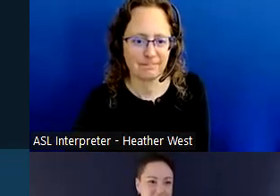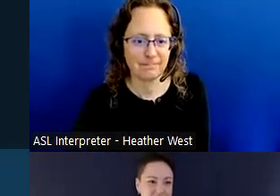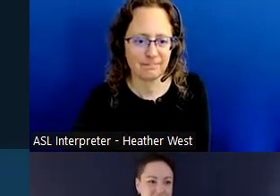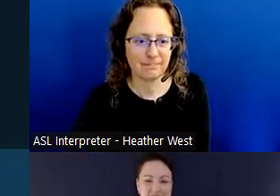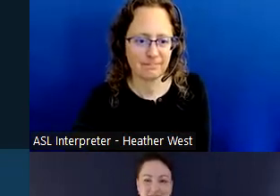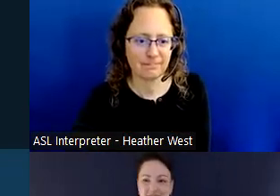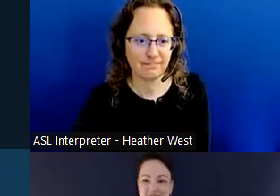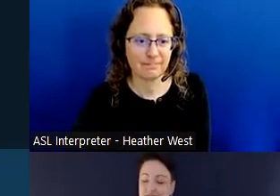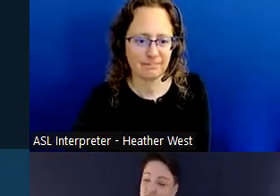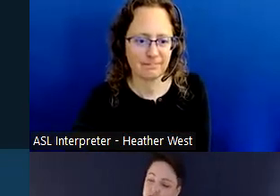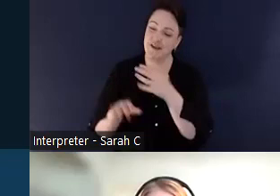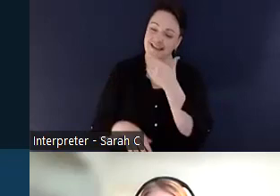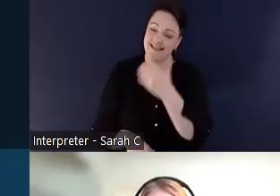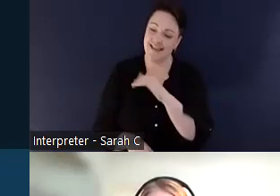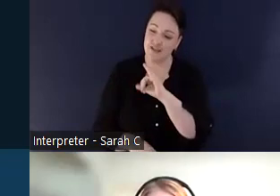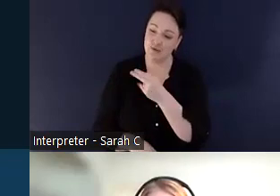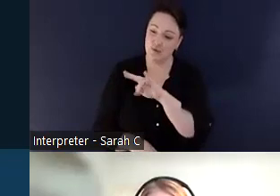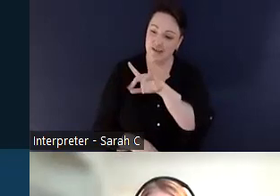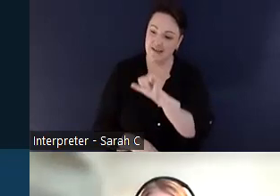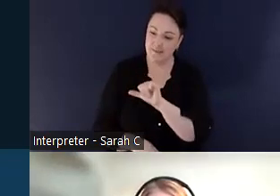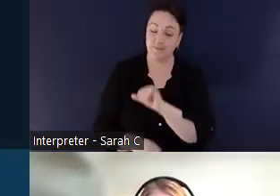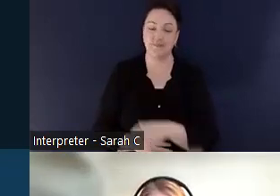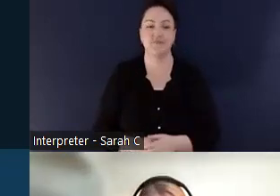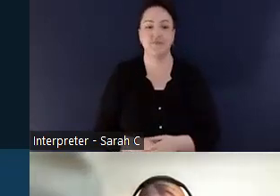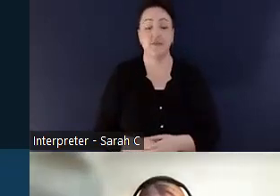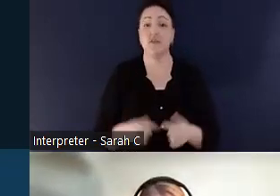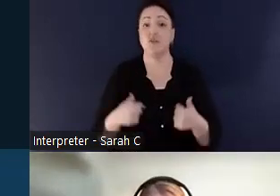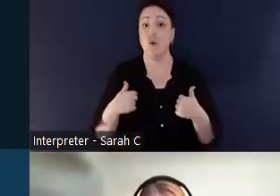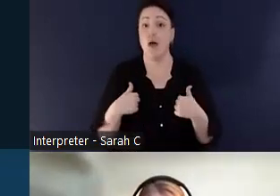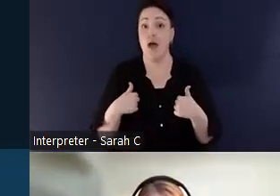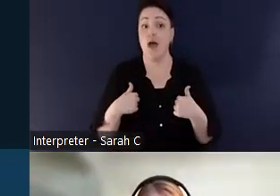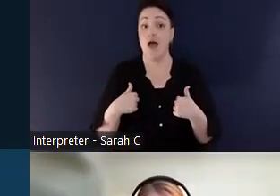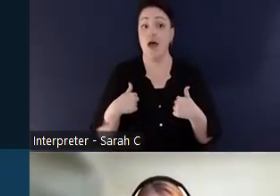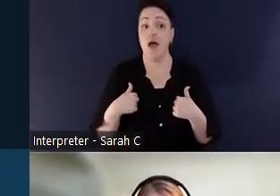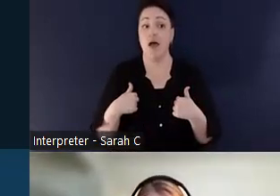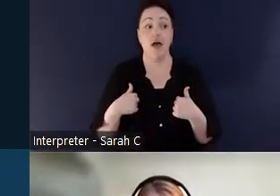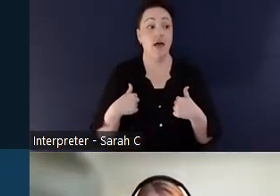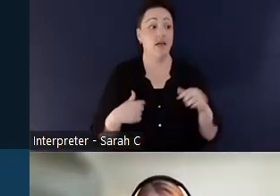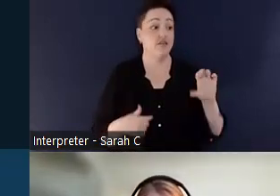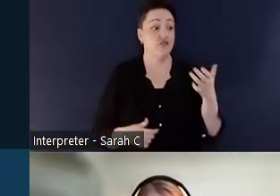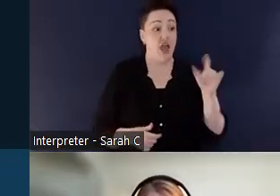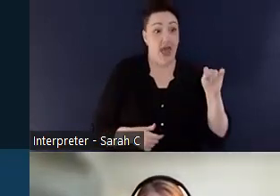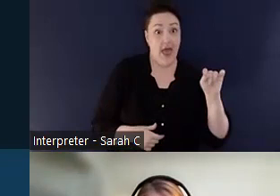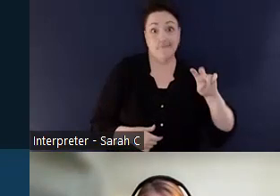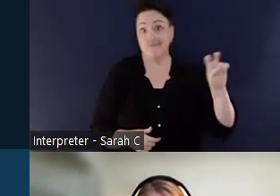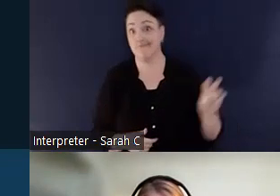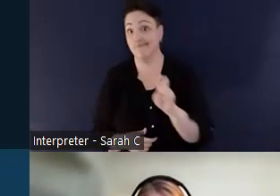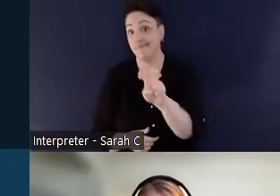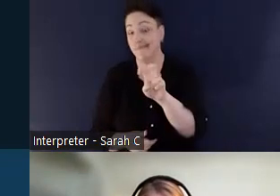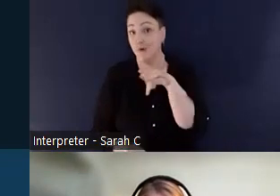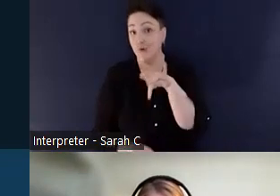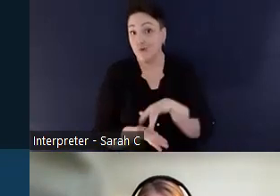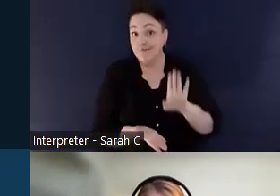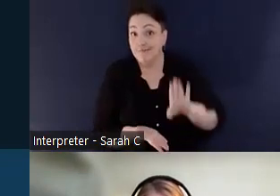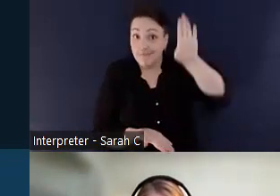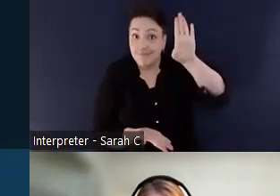Great, thanks, Julia. And I'll jump from the chat and go to raised hands for a second. So Layla, I